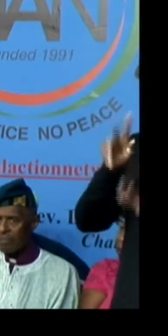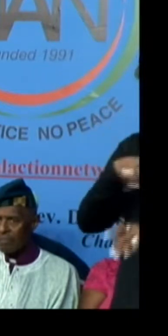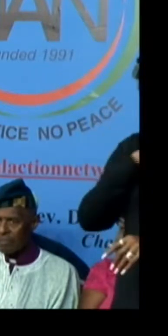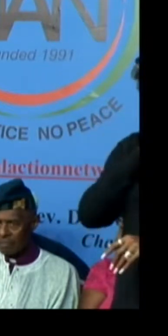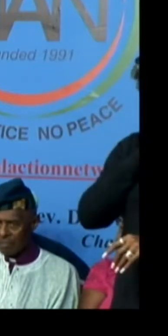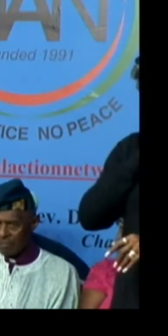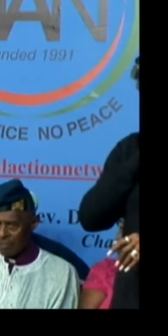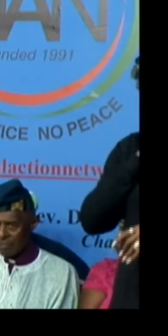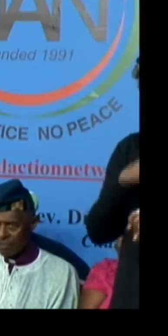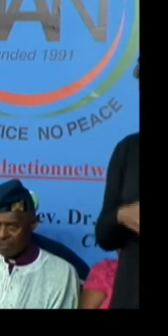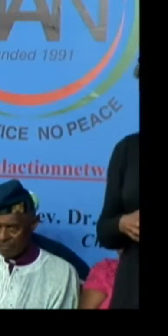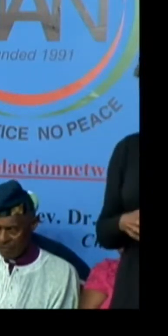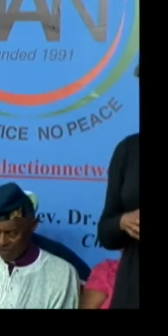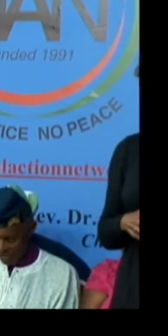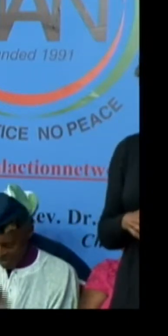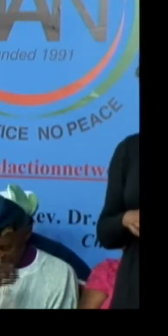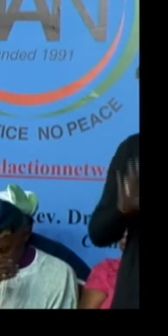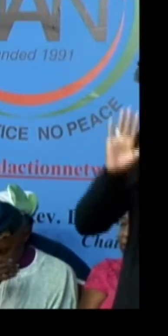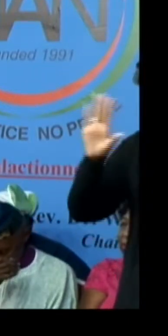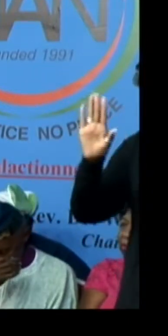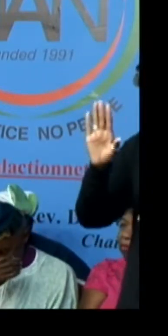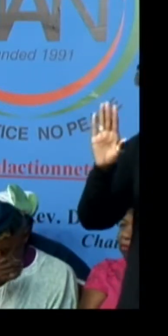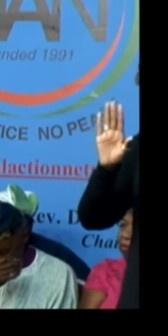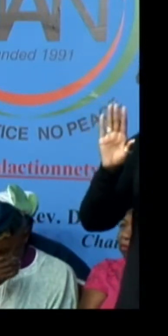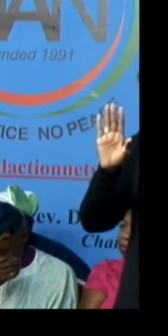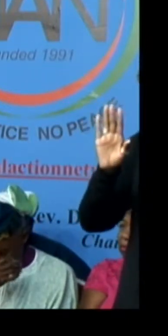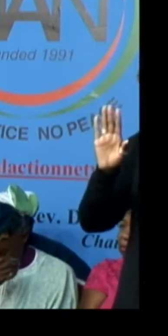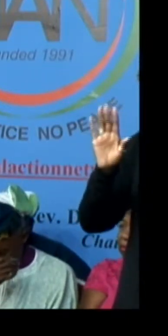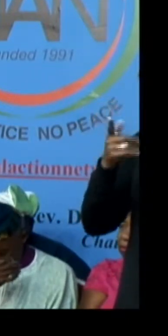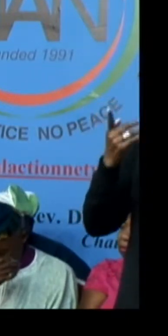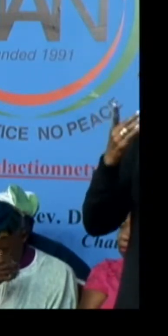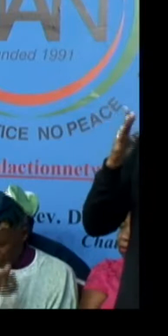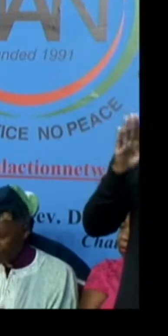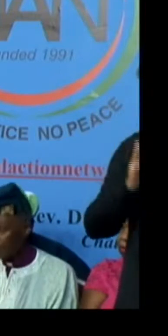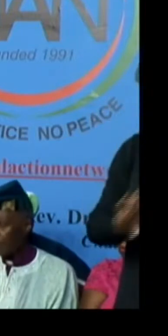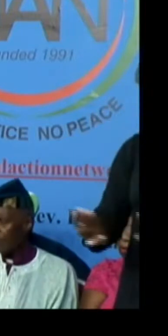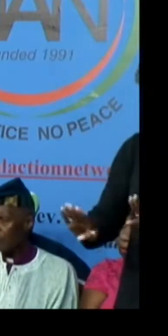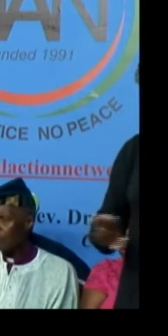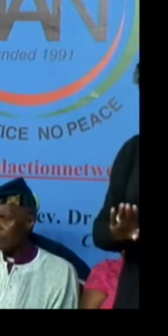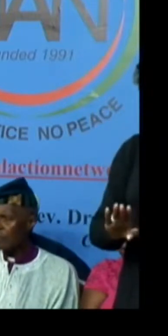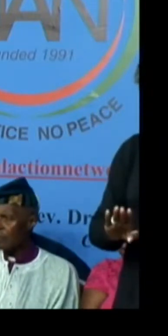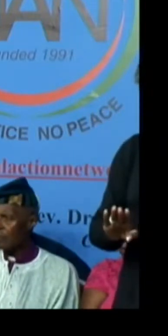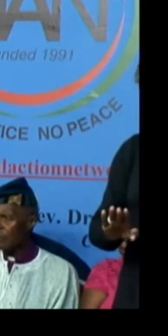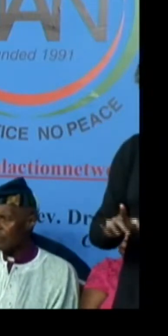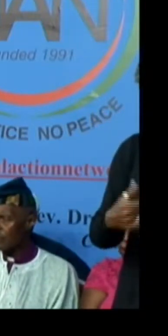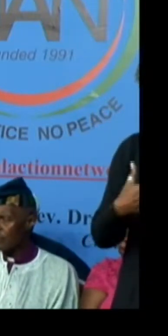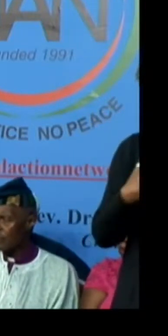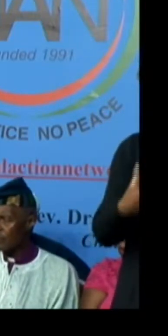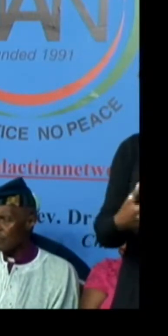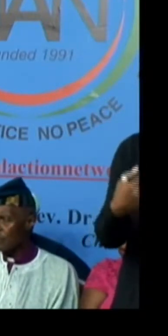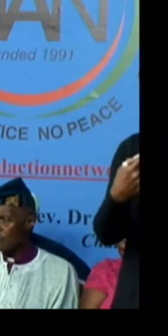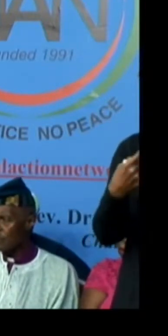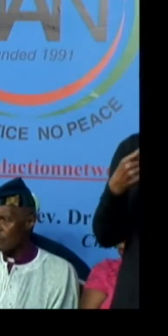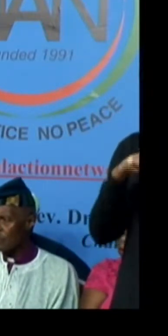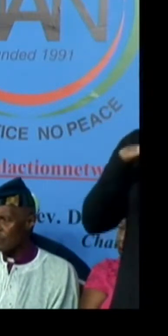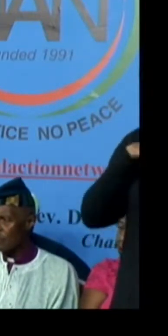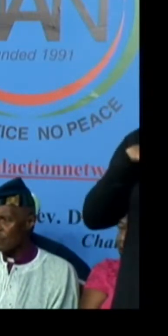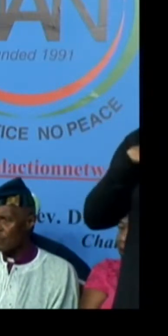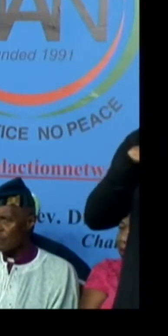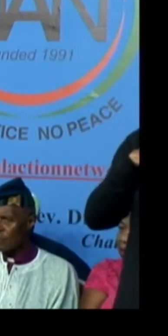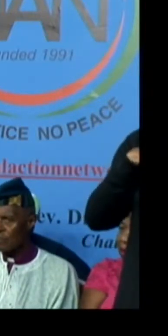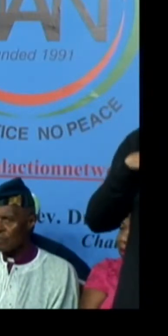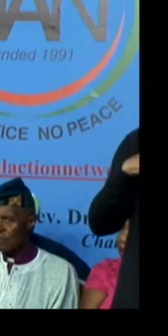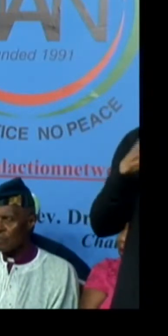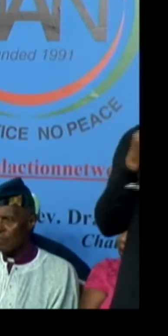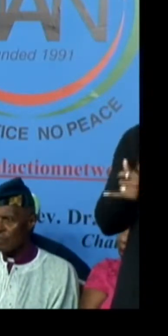personality. Is part of that. Now, the reason why that becomes important, I was talking